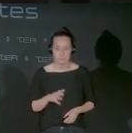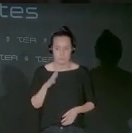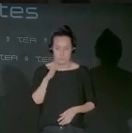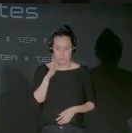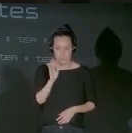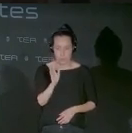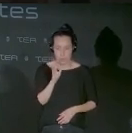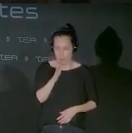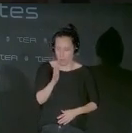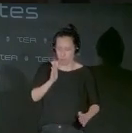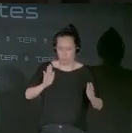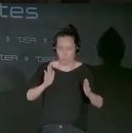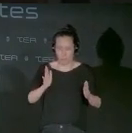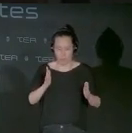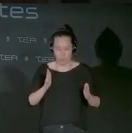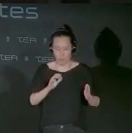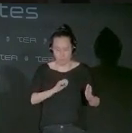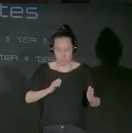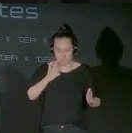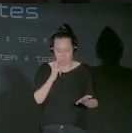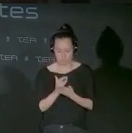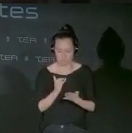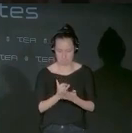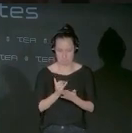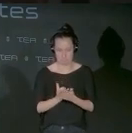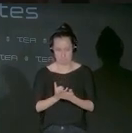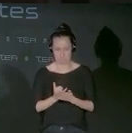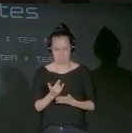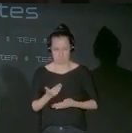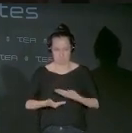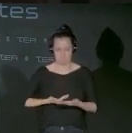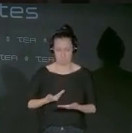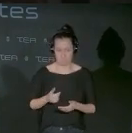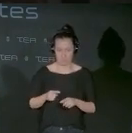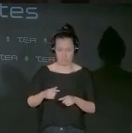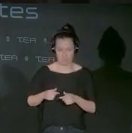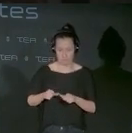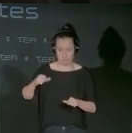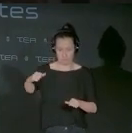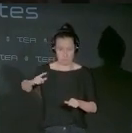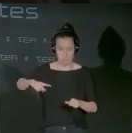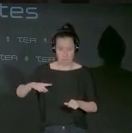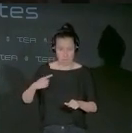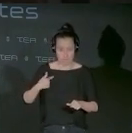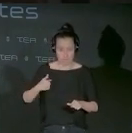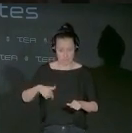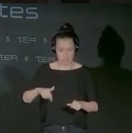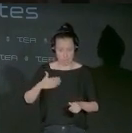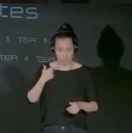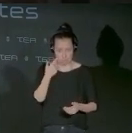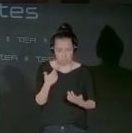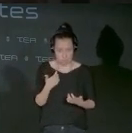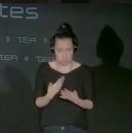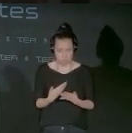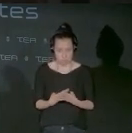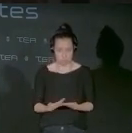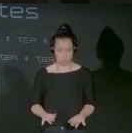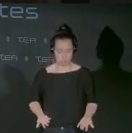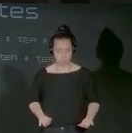recent months, different endeavors were more or less successful, were taking a different path